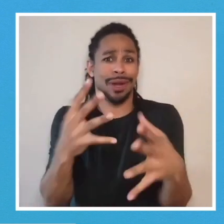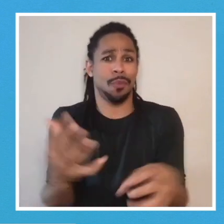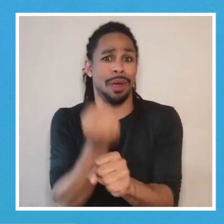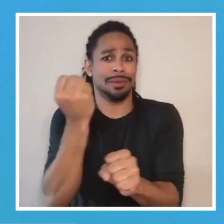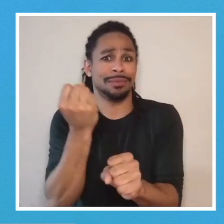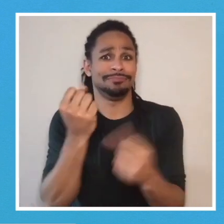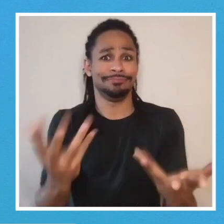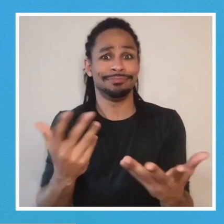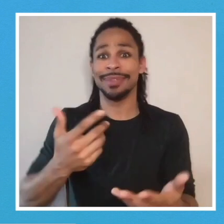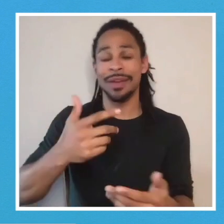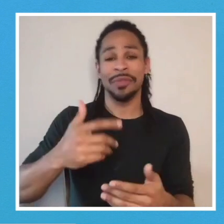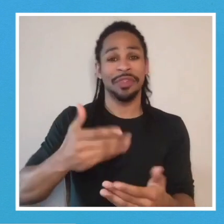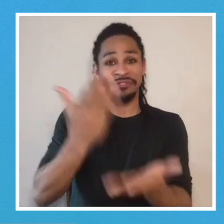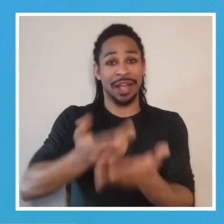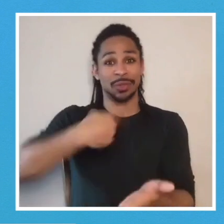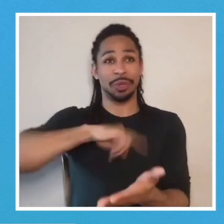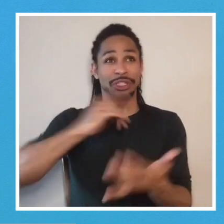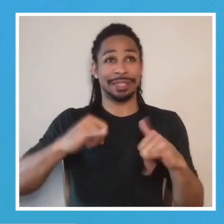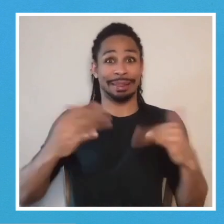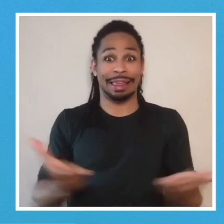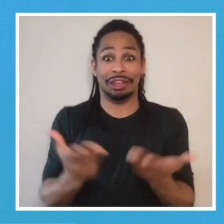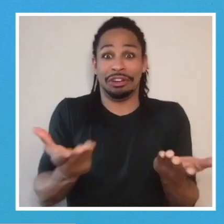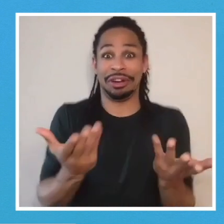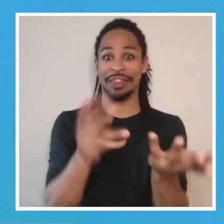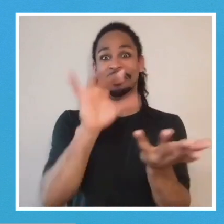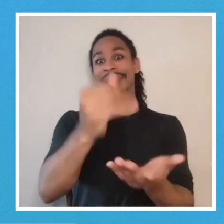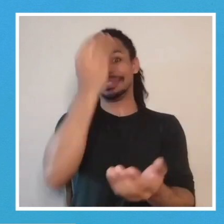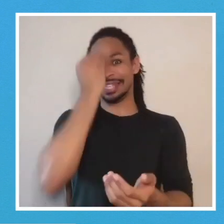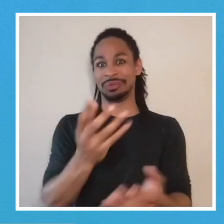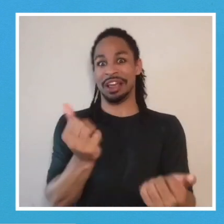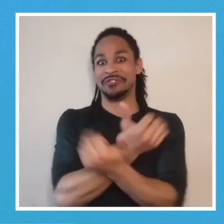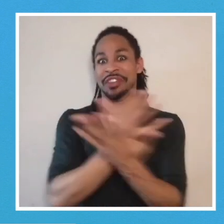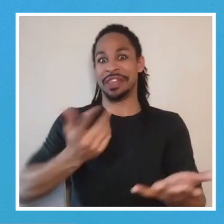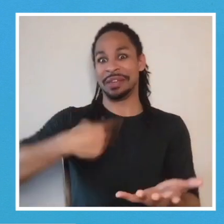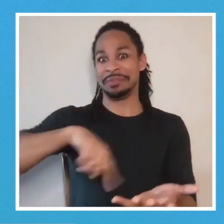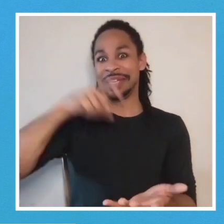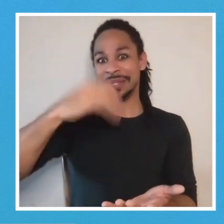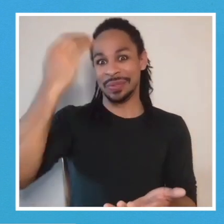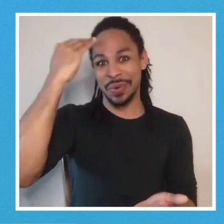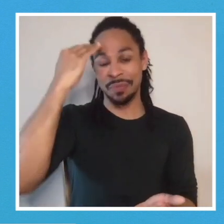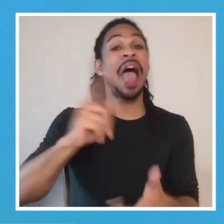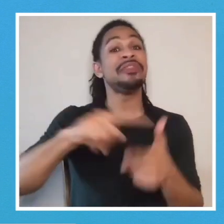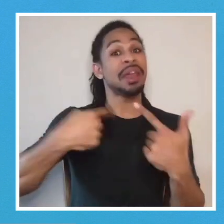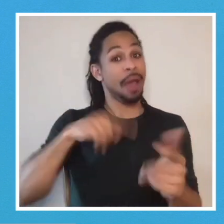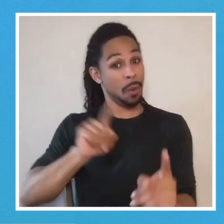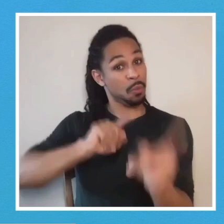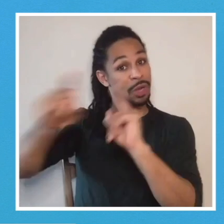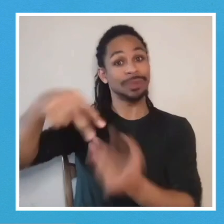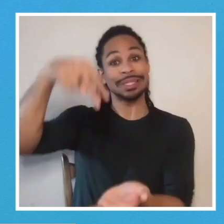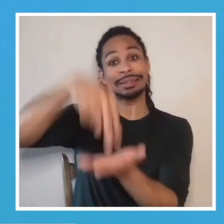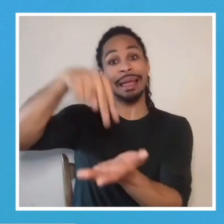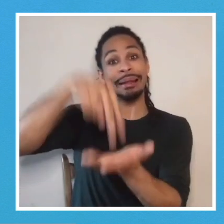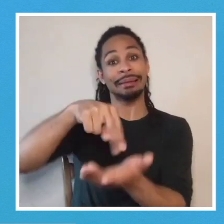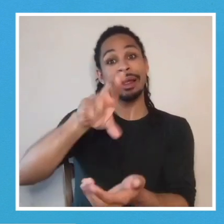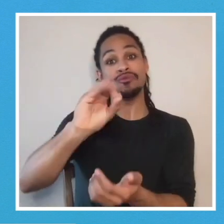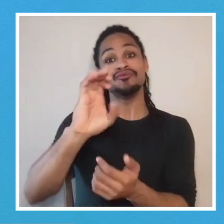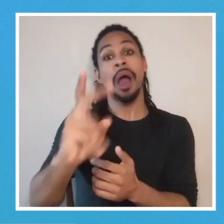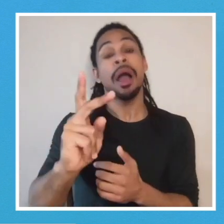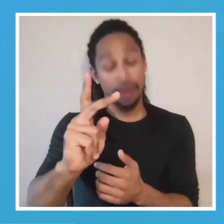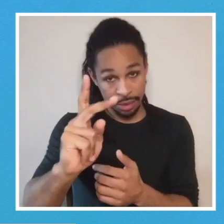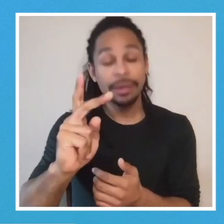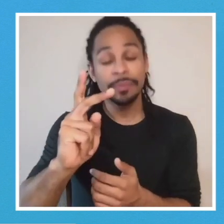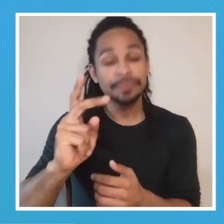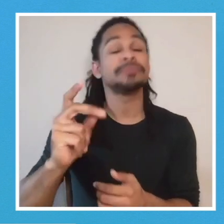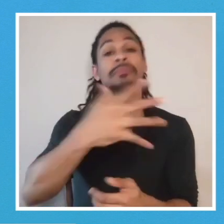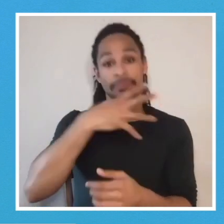all tells you everything there is to know." And then I ended up at Standing Rock, and again, I was brought into their